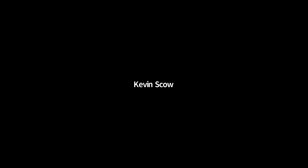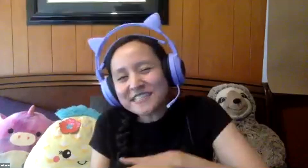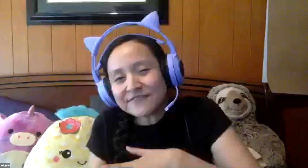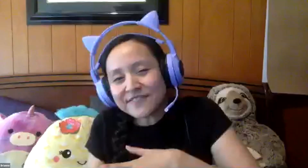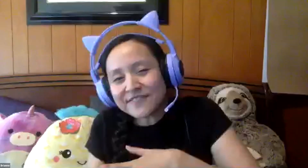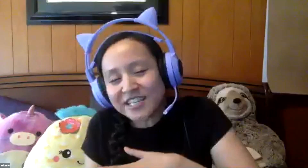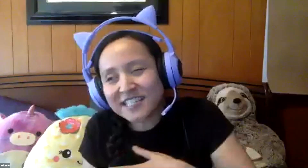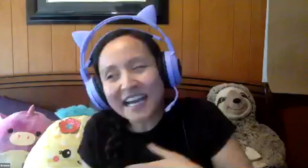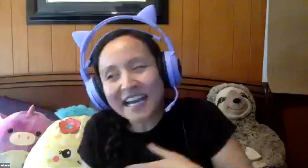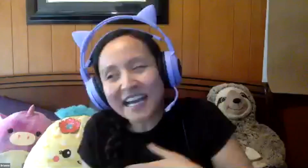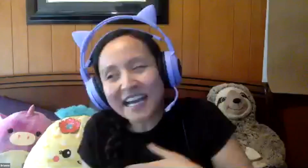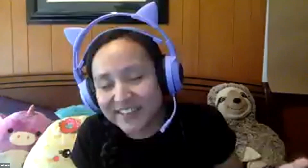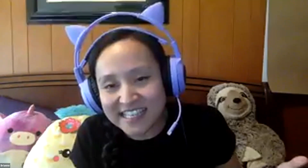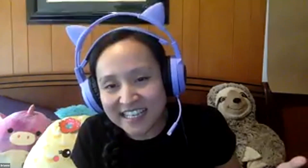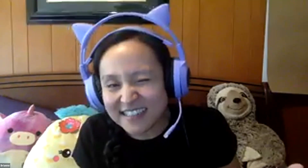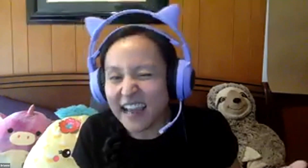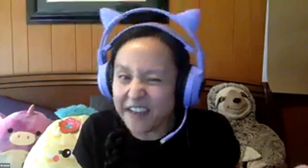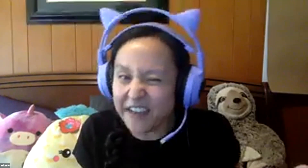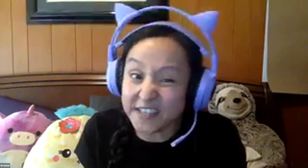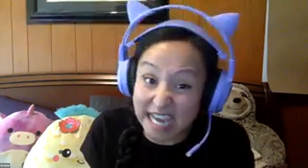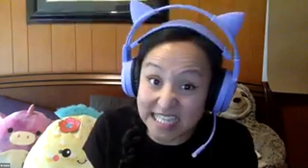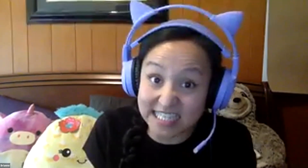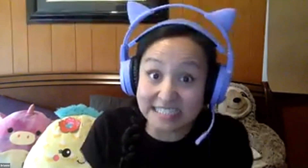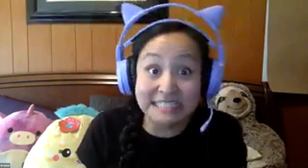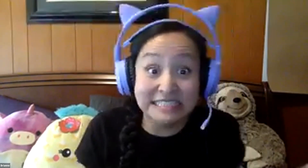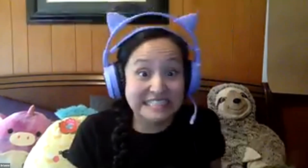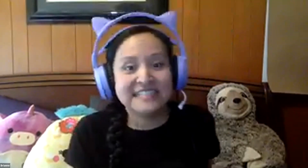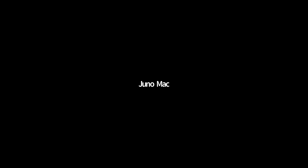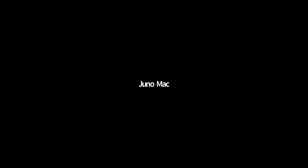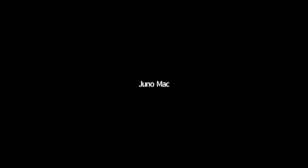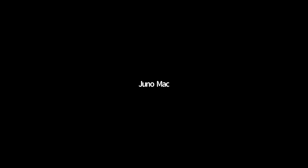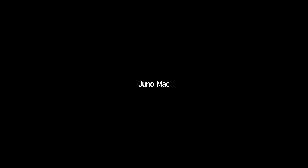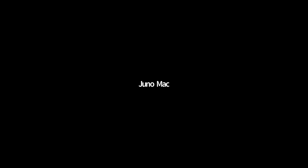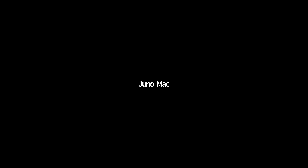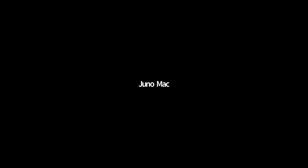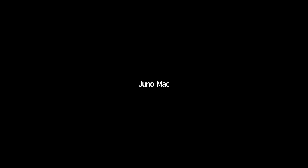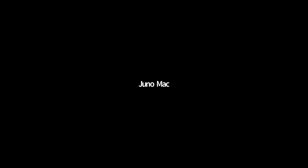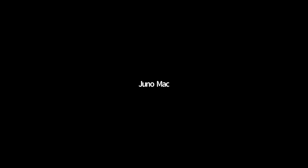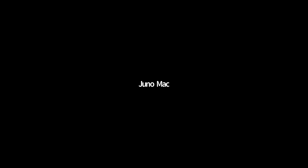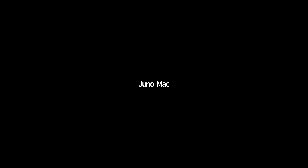For clarification, I didn't fail sex ed, I failed stats.